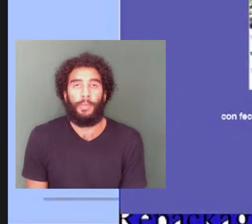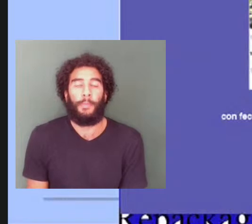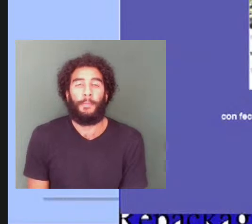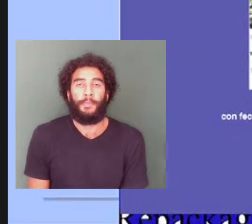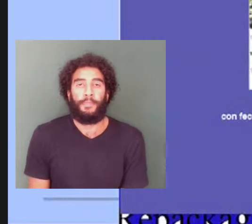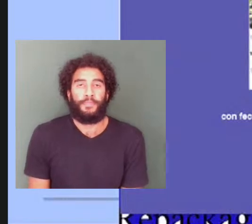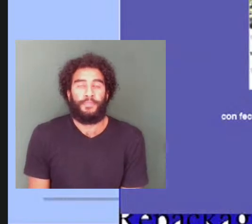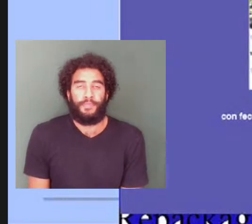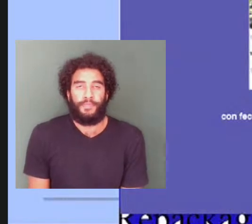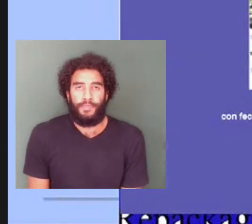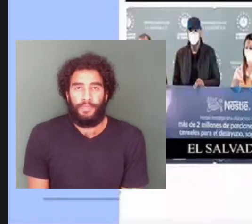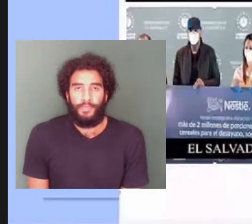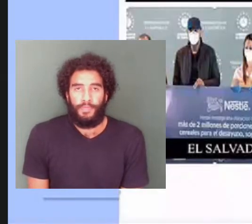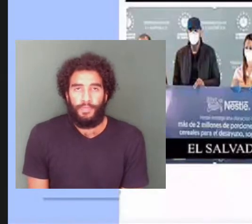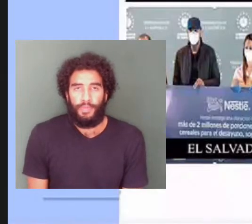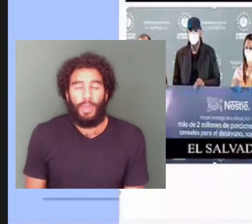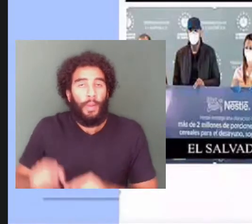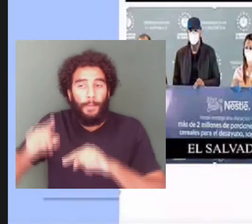way.